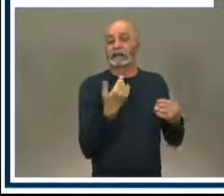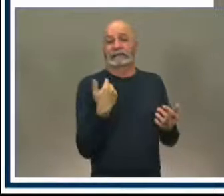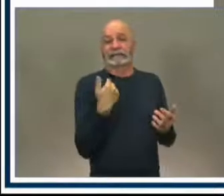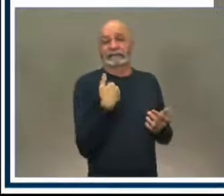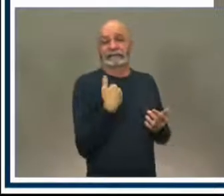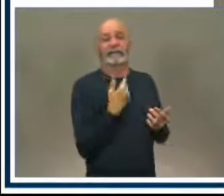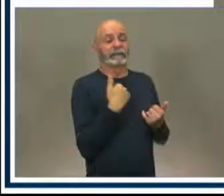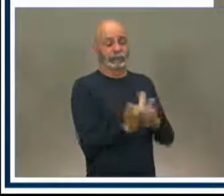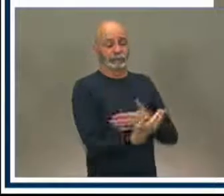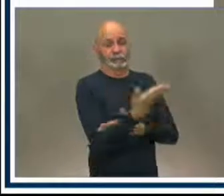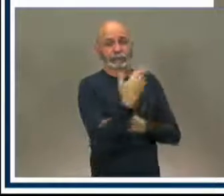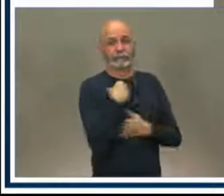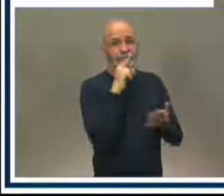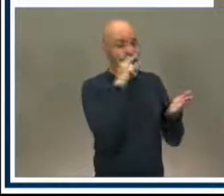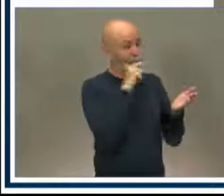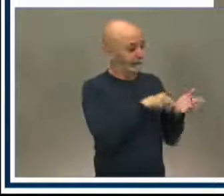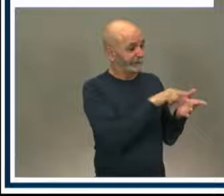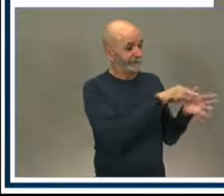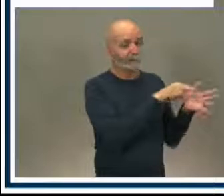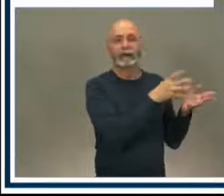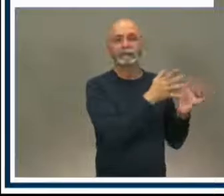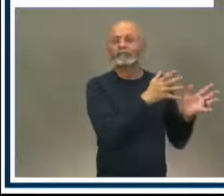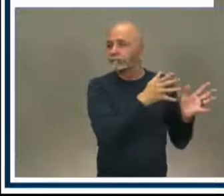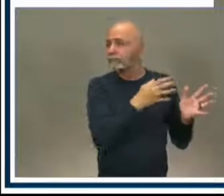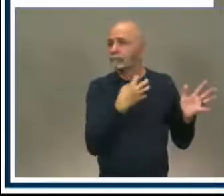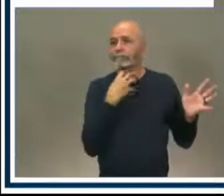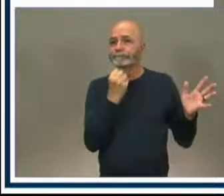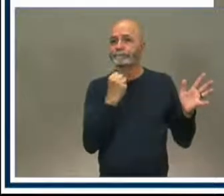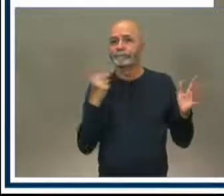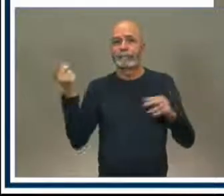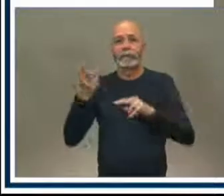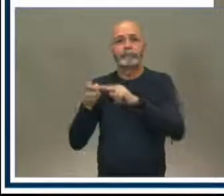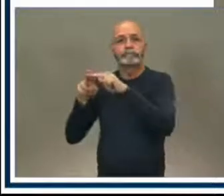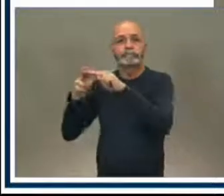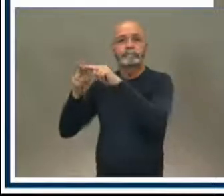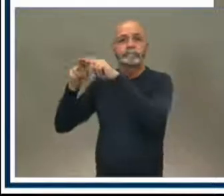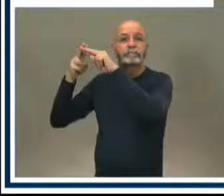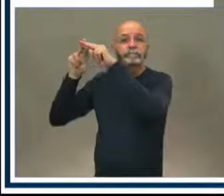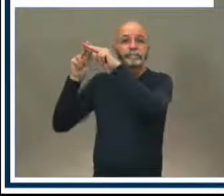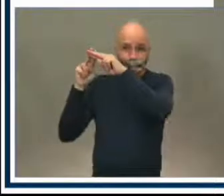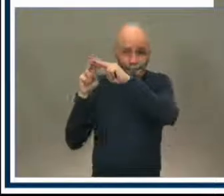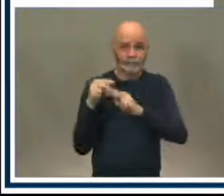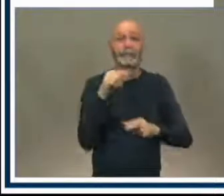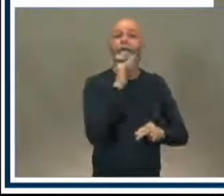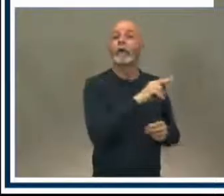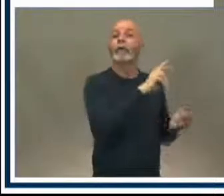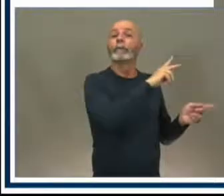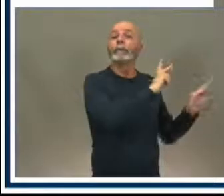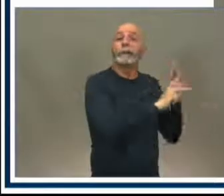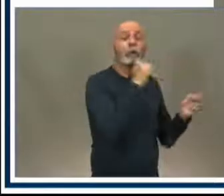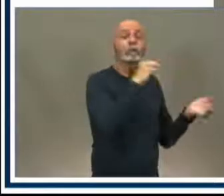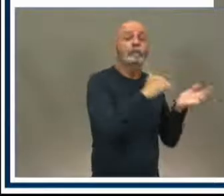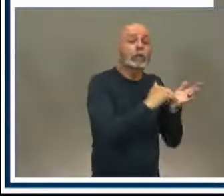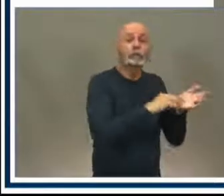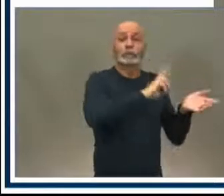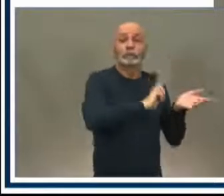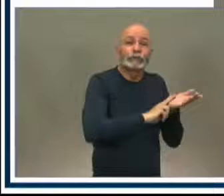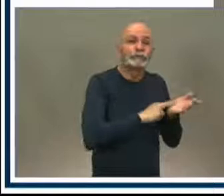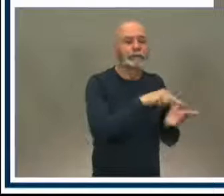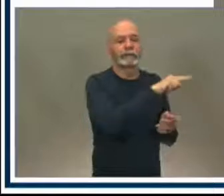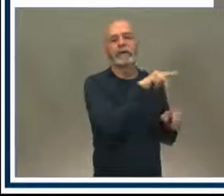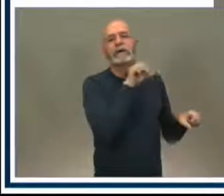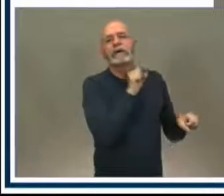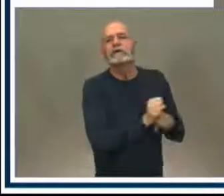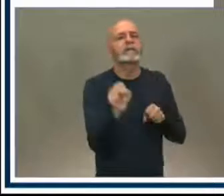case numbers is putting a considerable stress on frontline public health workers. They're working long,